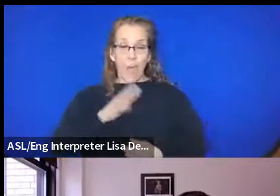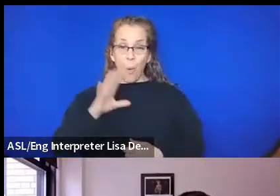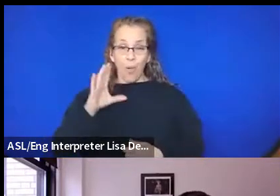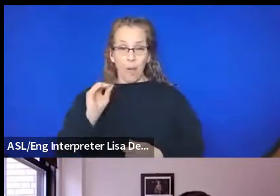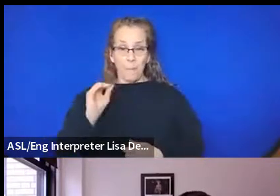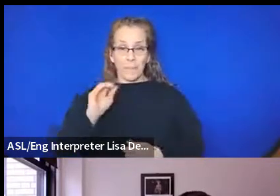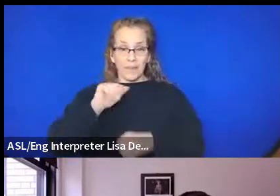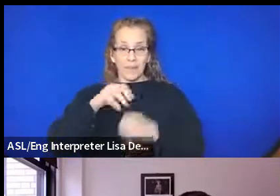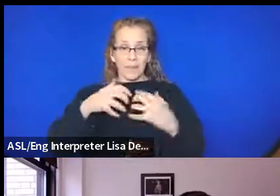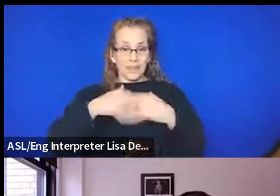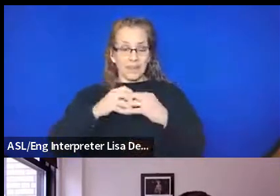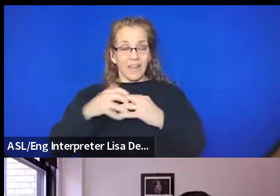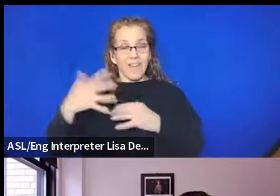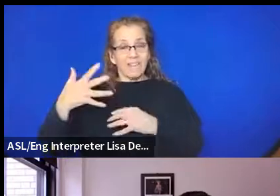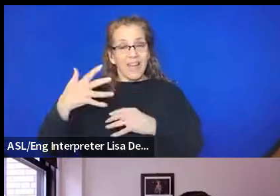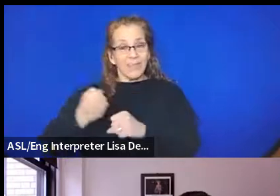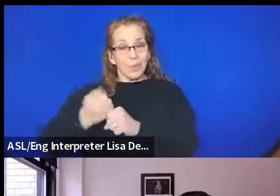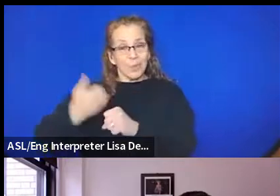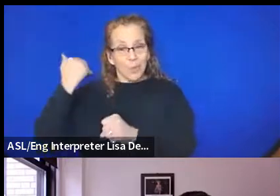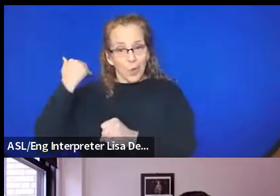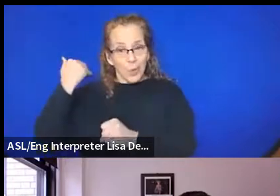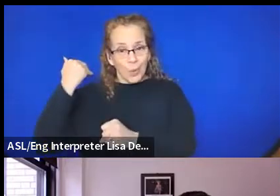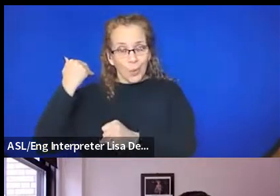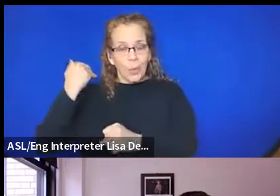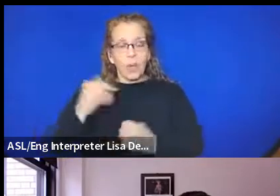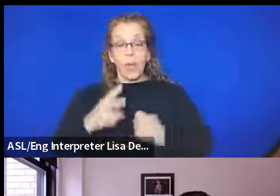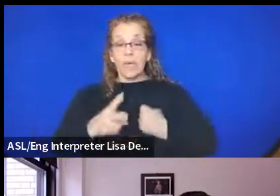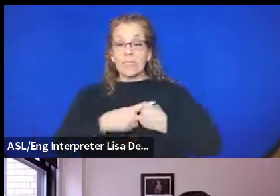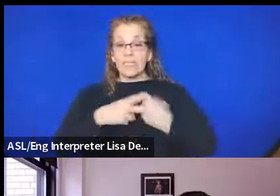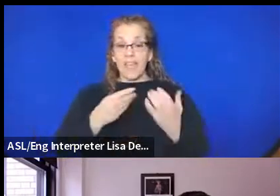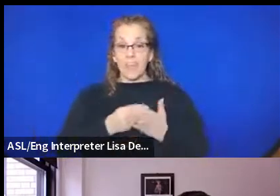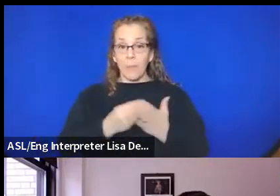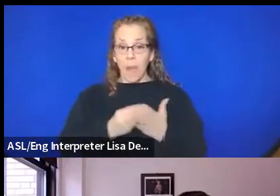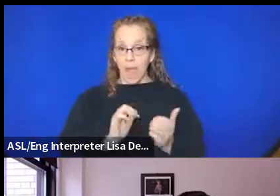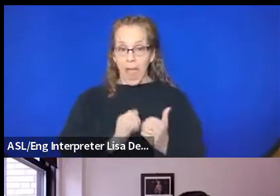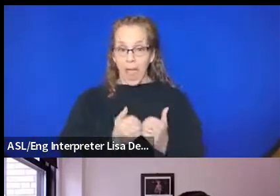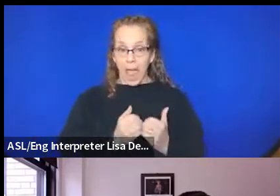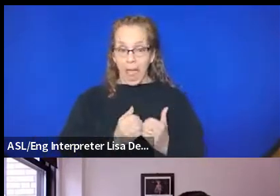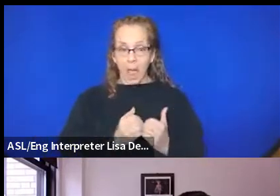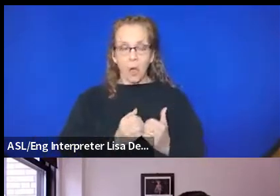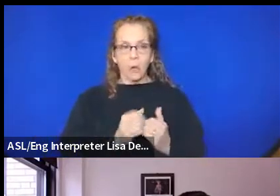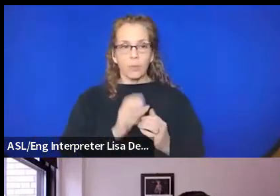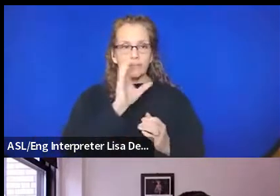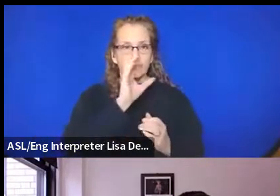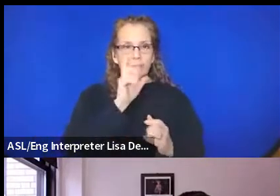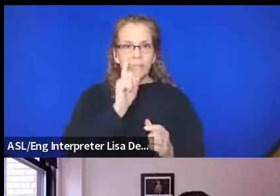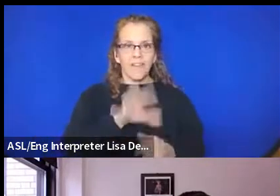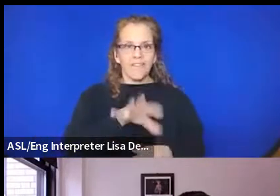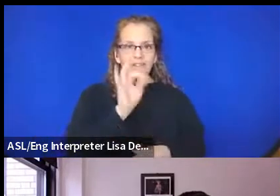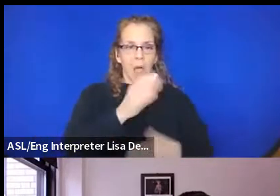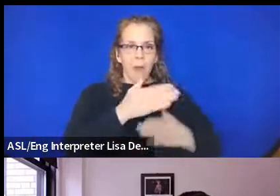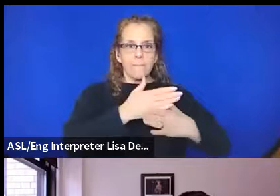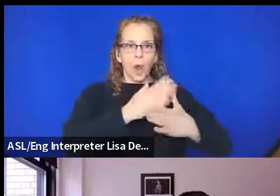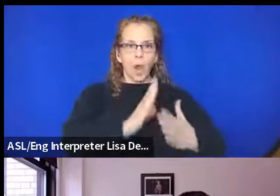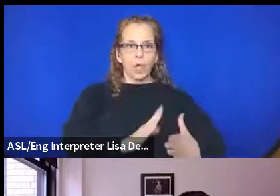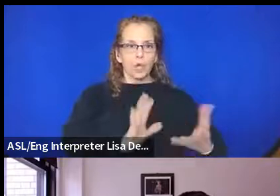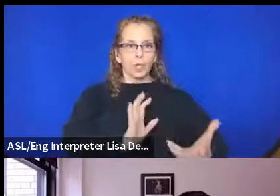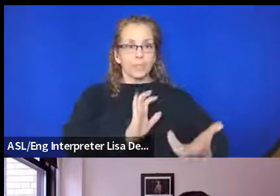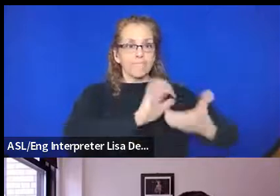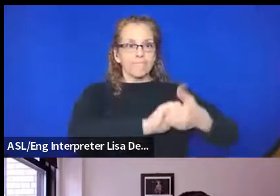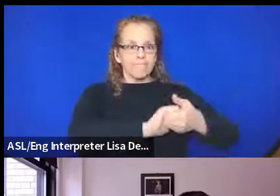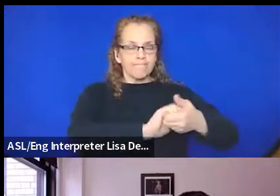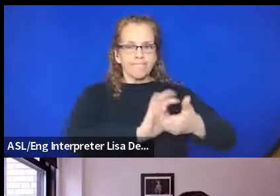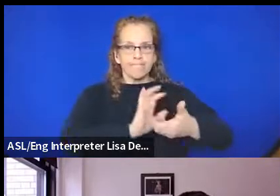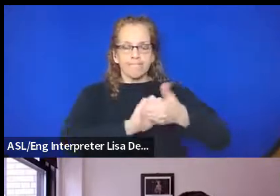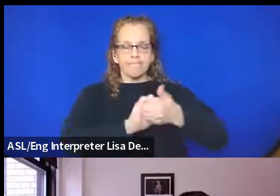old. And something that helped us save a lot of money in the beginning was just finding partners that were really excited about our work, that were willing to donate